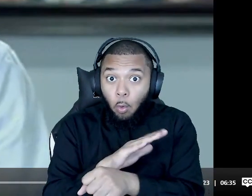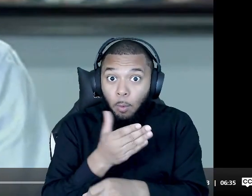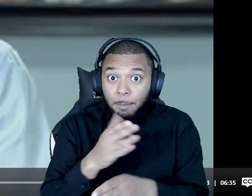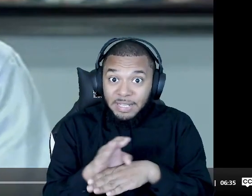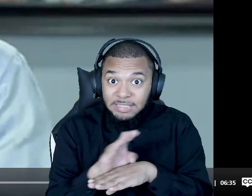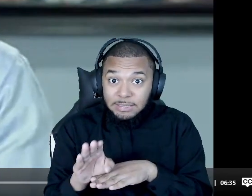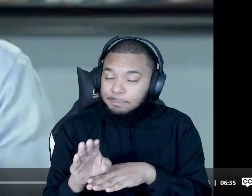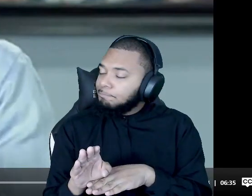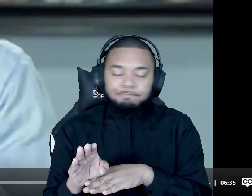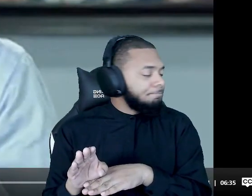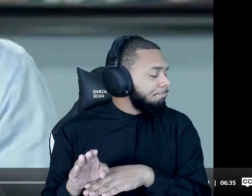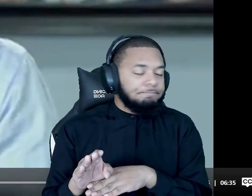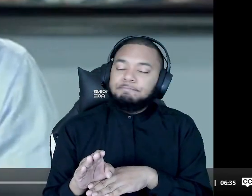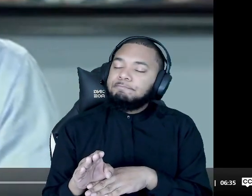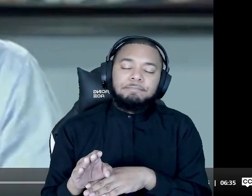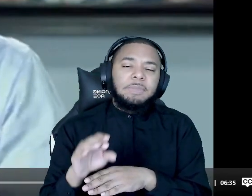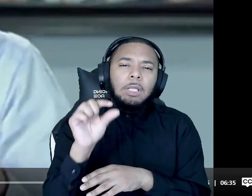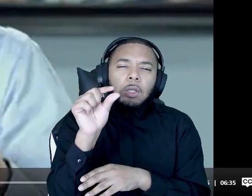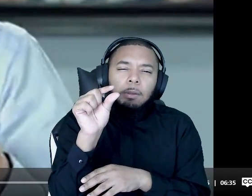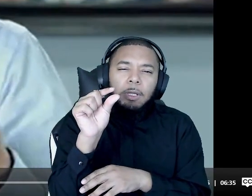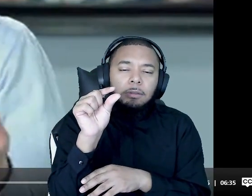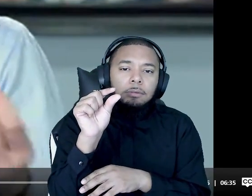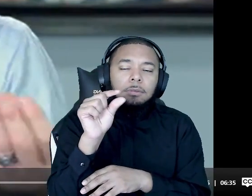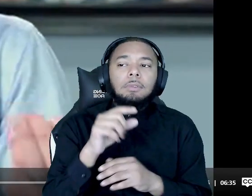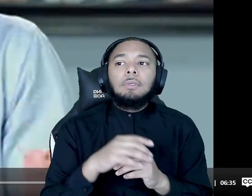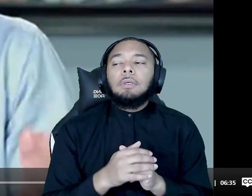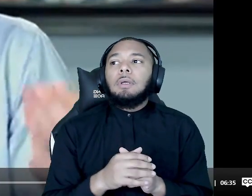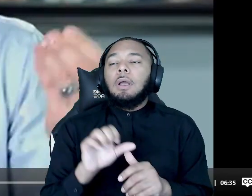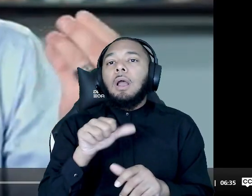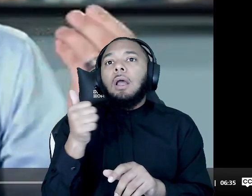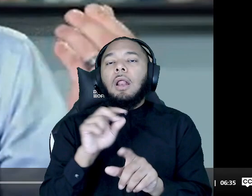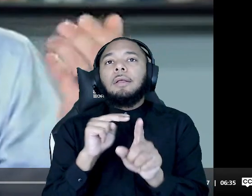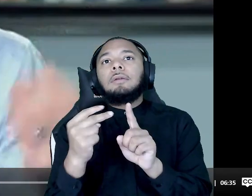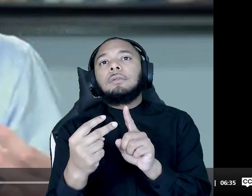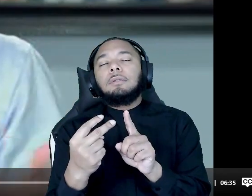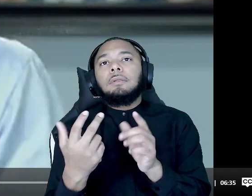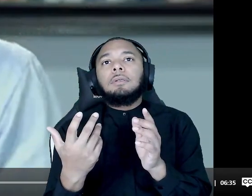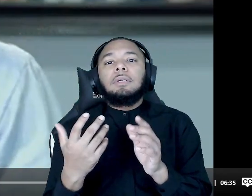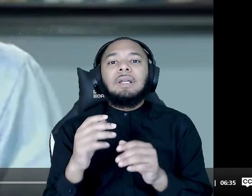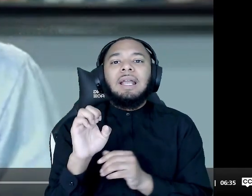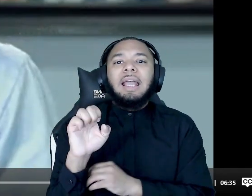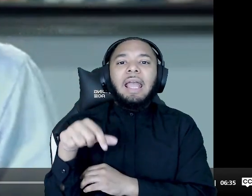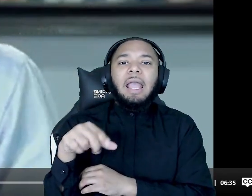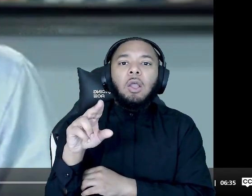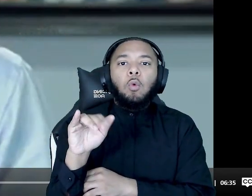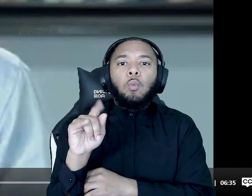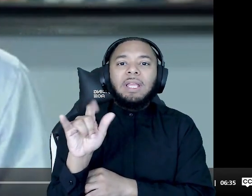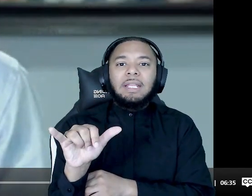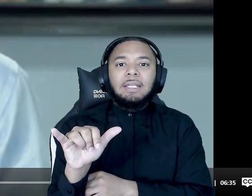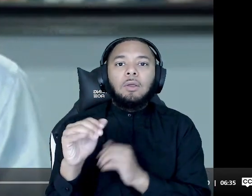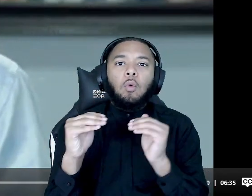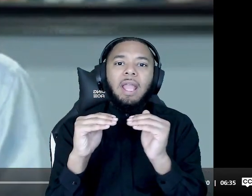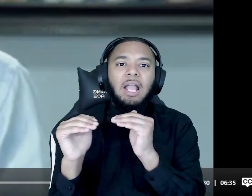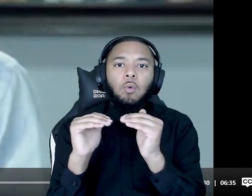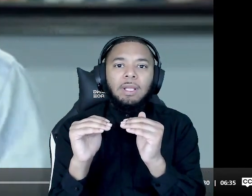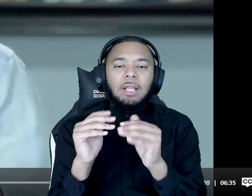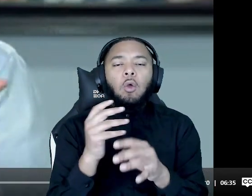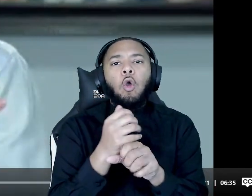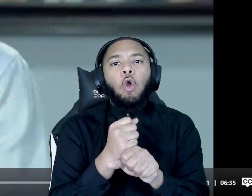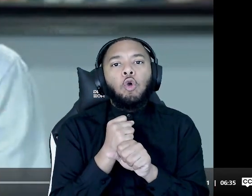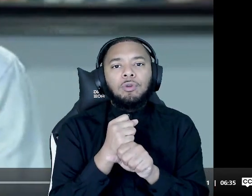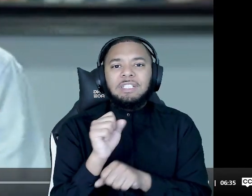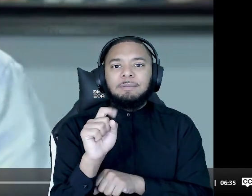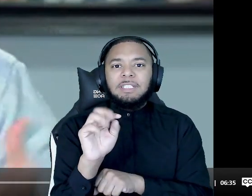it. Another way to think about stock, or another way to refer to it, is equity, or an ownership stake,